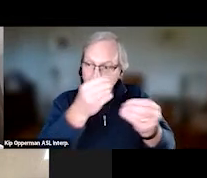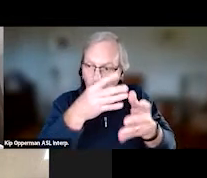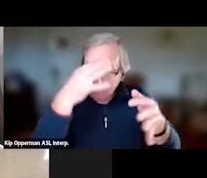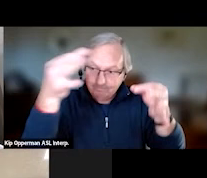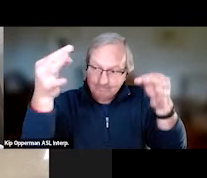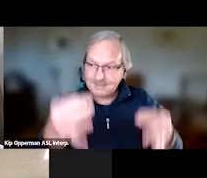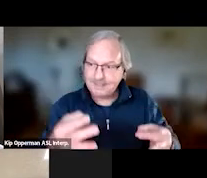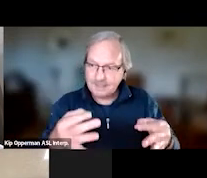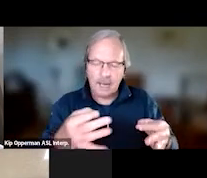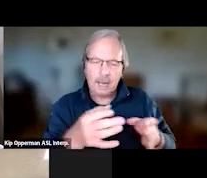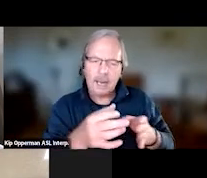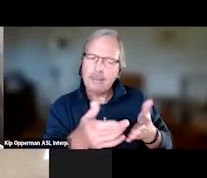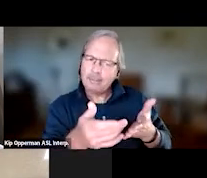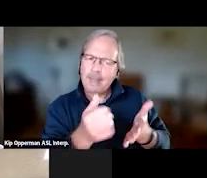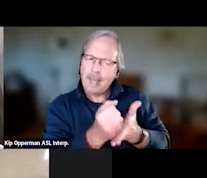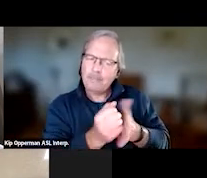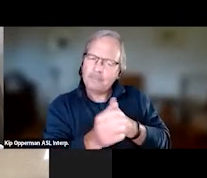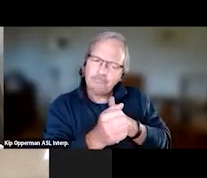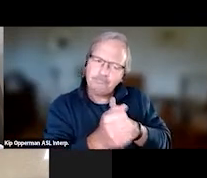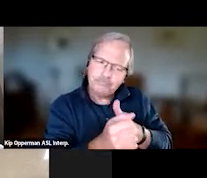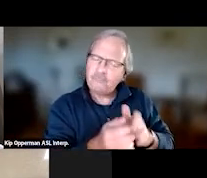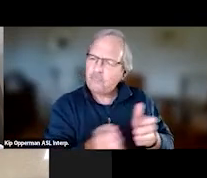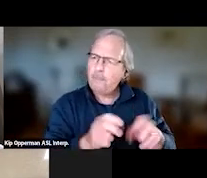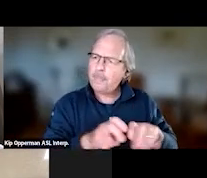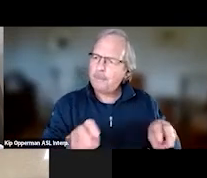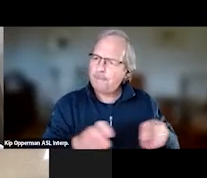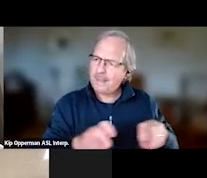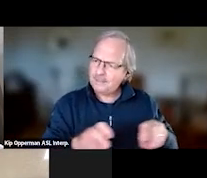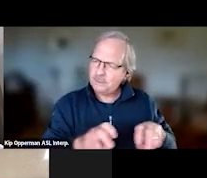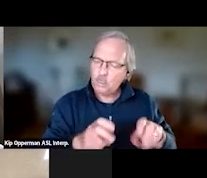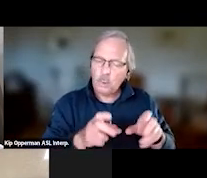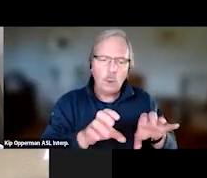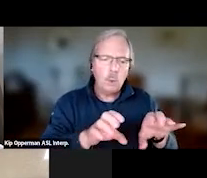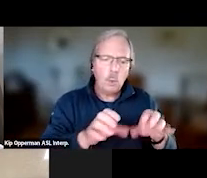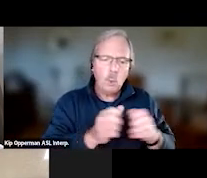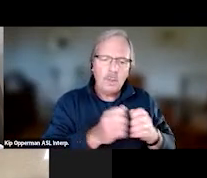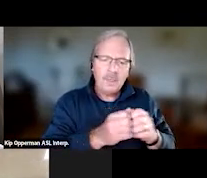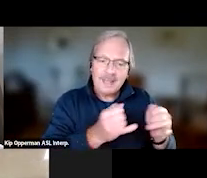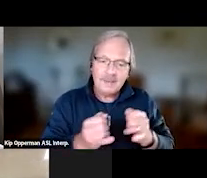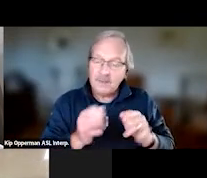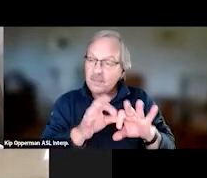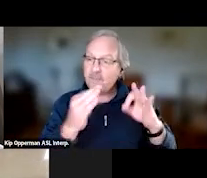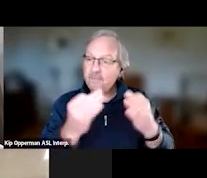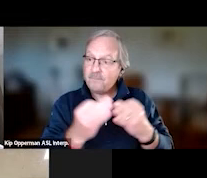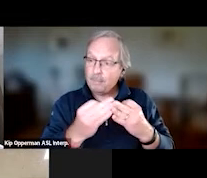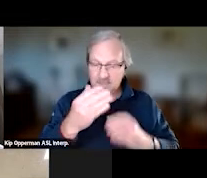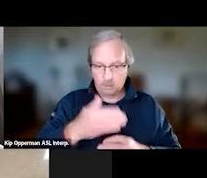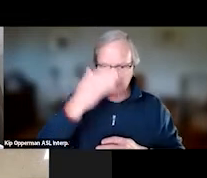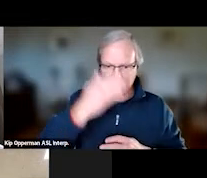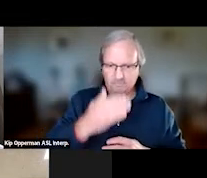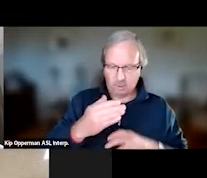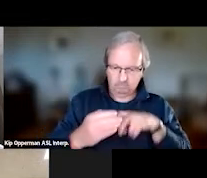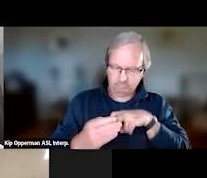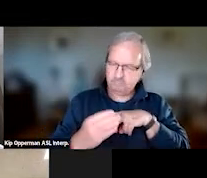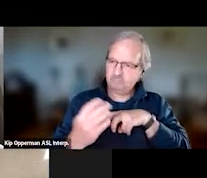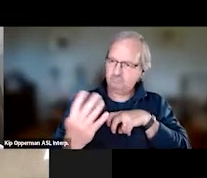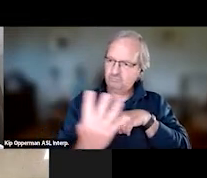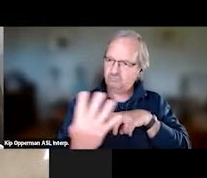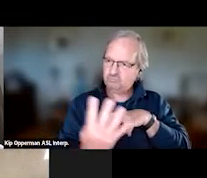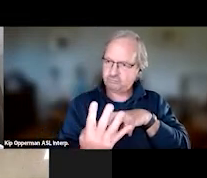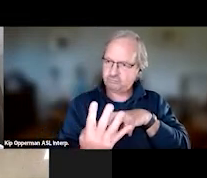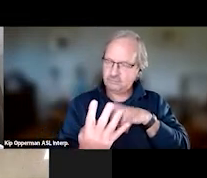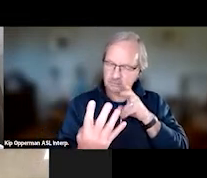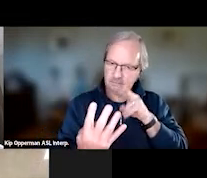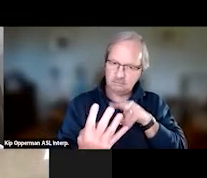bench for what to do with the individuals and the families that were in front of them. And because I'm on my phone and I don't have control of